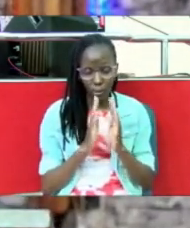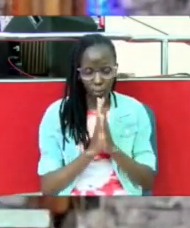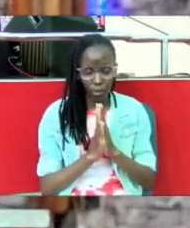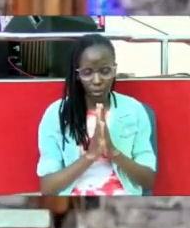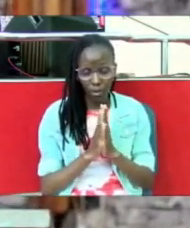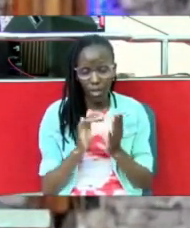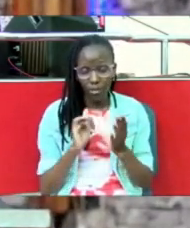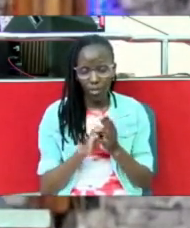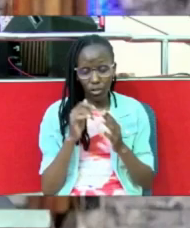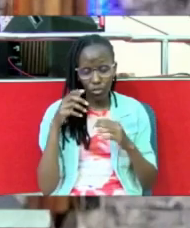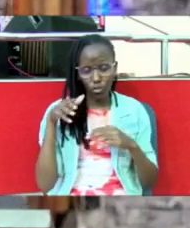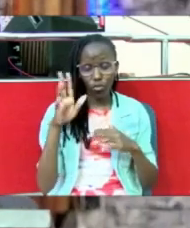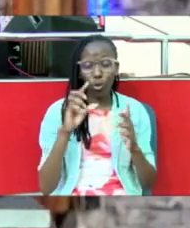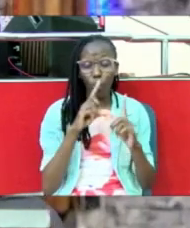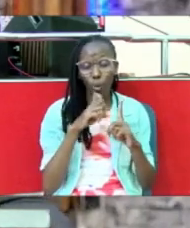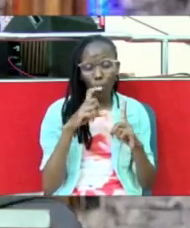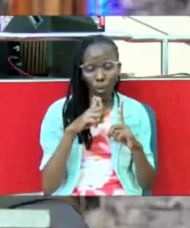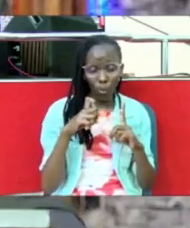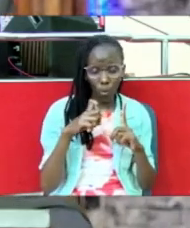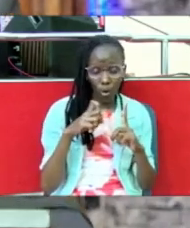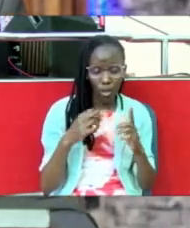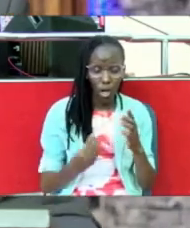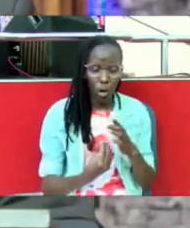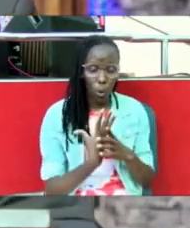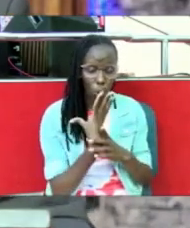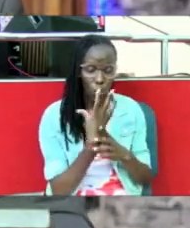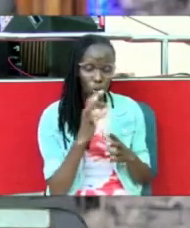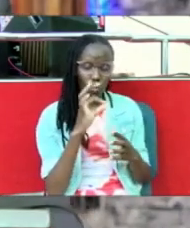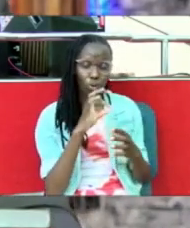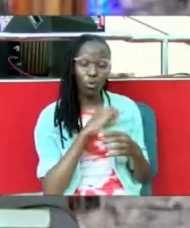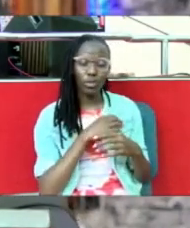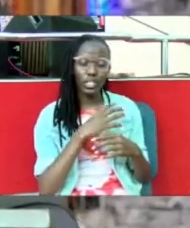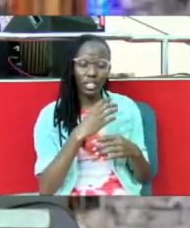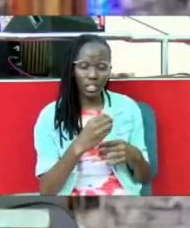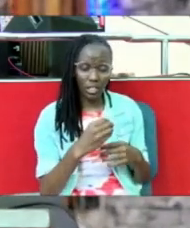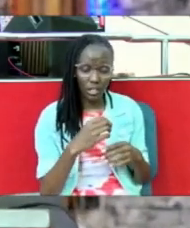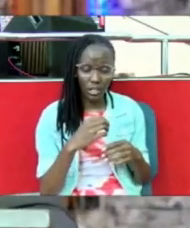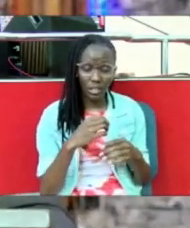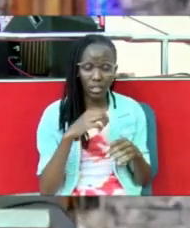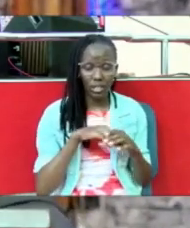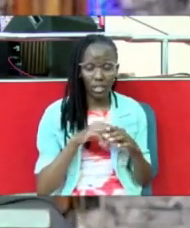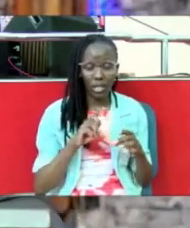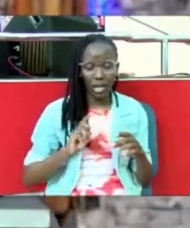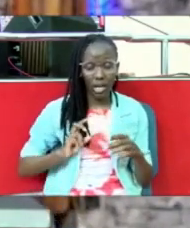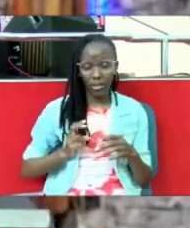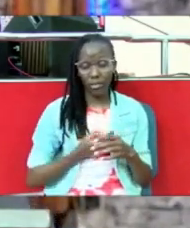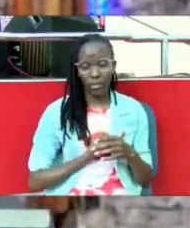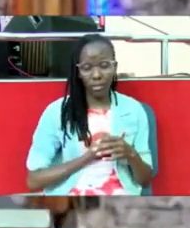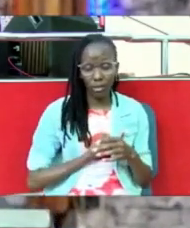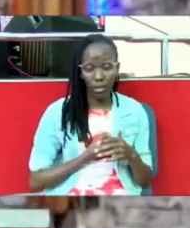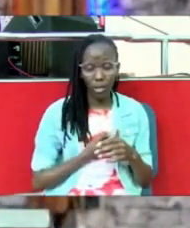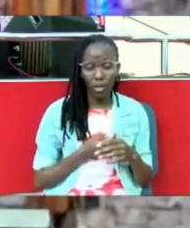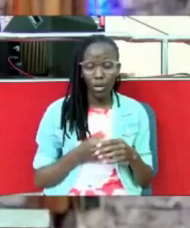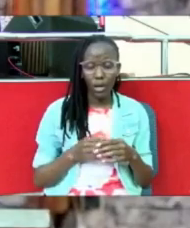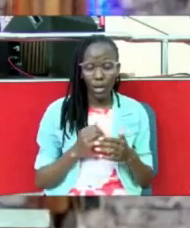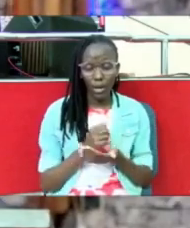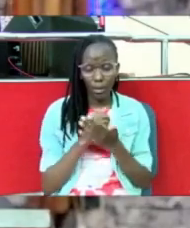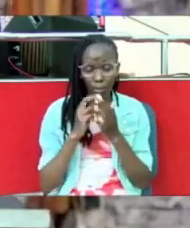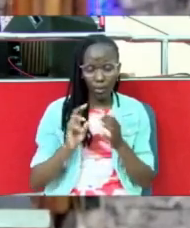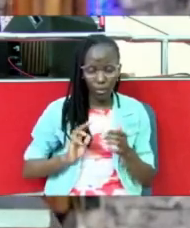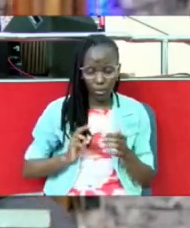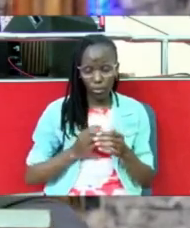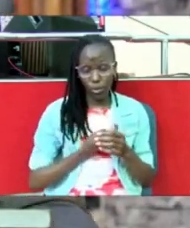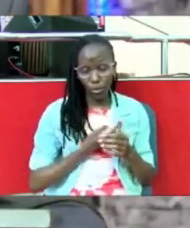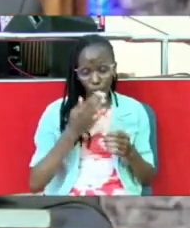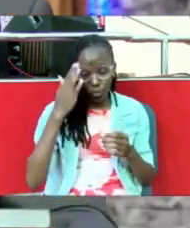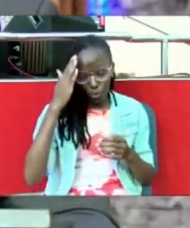your word continue to grow richly in us, King of Glory. And that, Lord, you continue to know the promises that, Lord, are in your word, King of Glory.